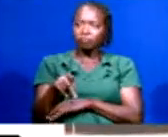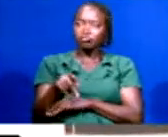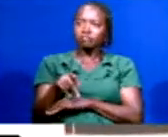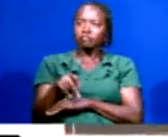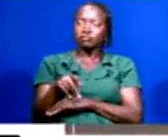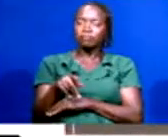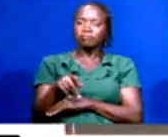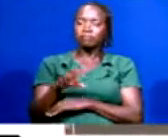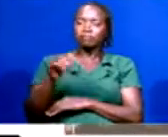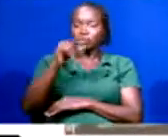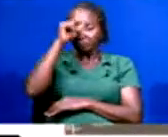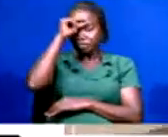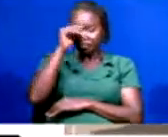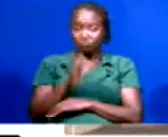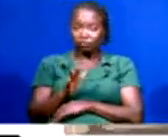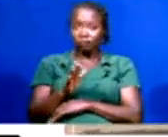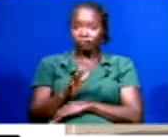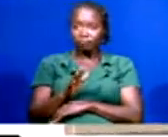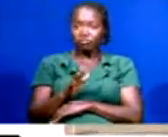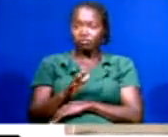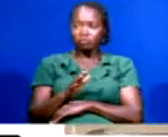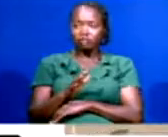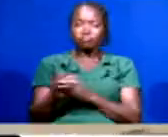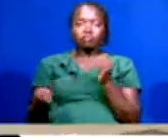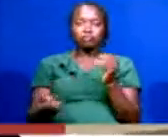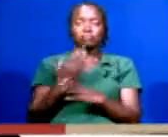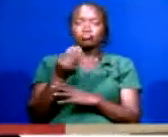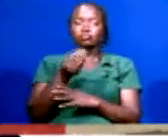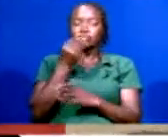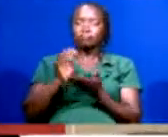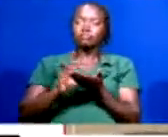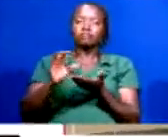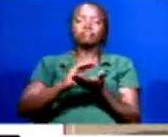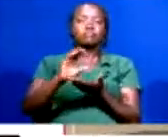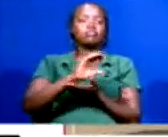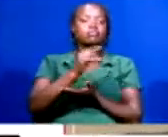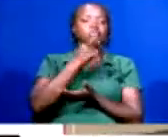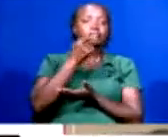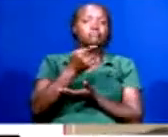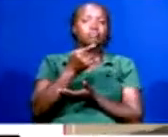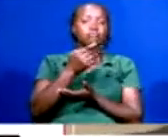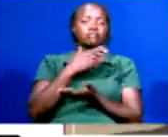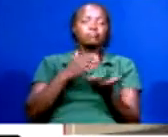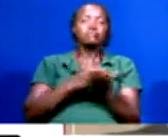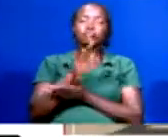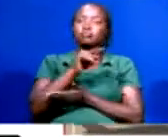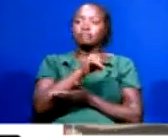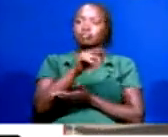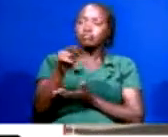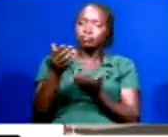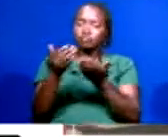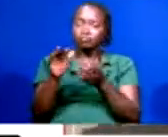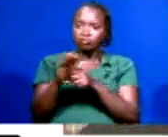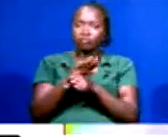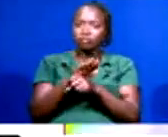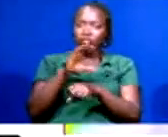Mandera County Governor Mohamed Adan Khalif, while launching the food distribution, said they want to ensure those who need it most get